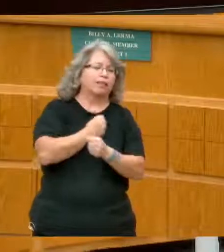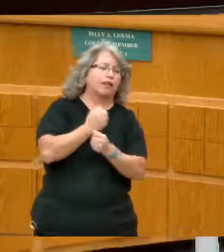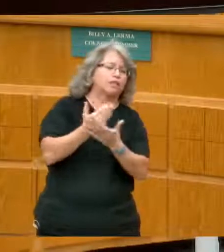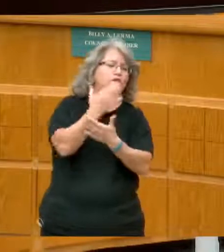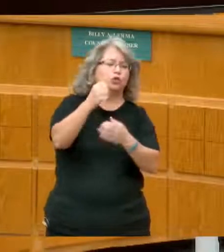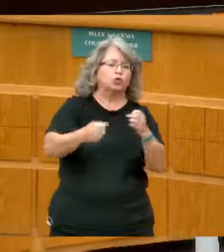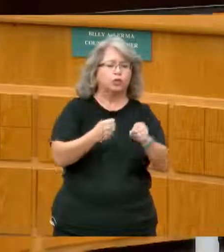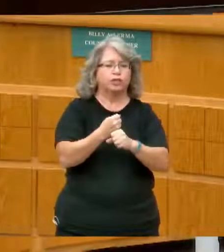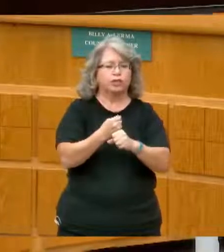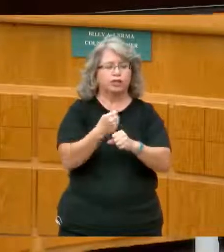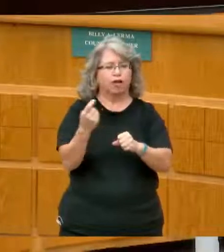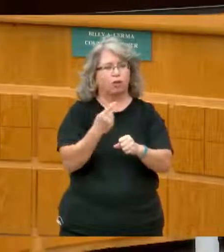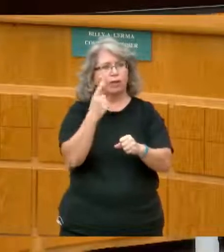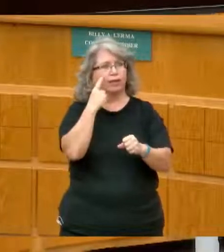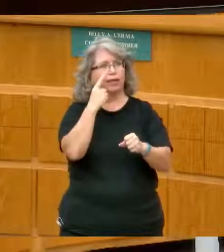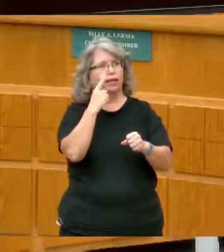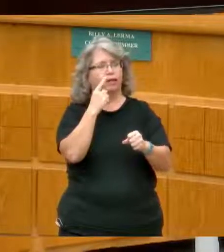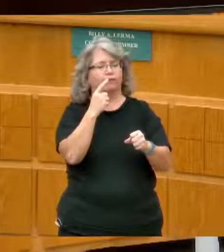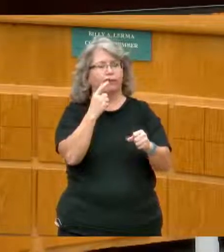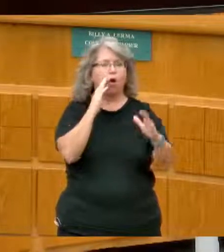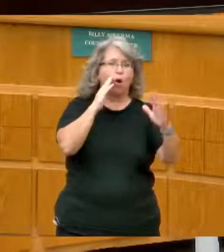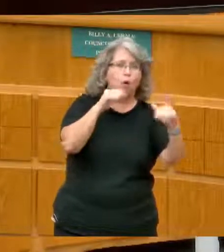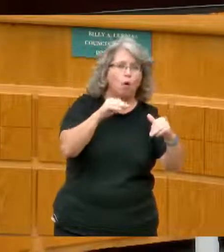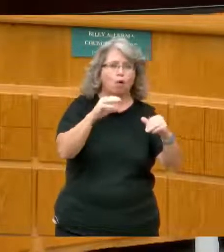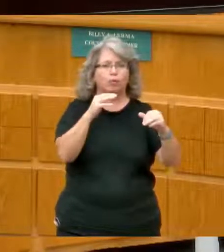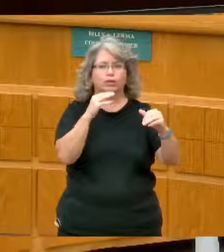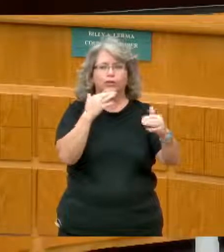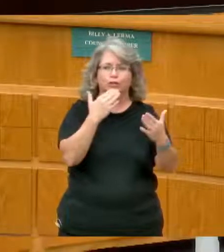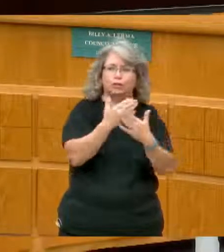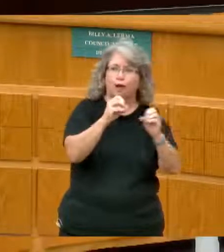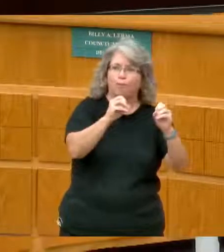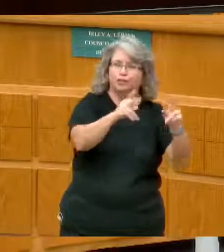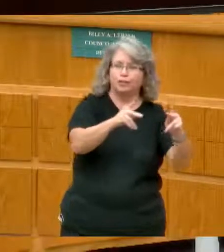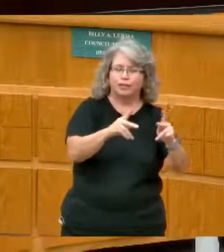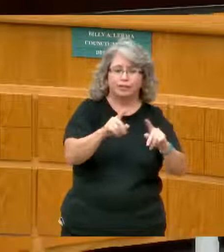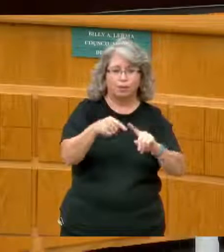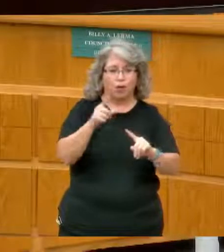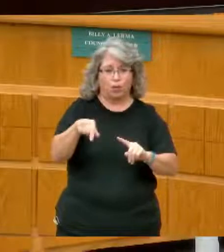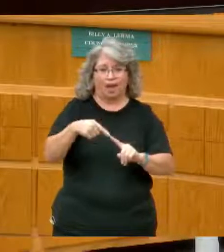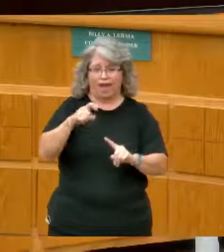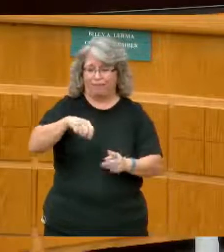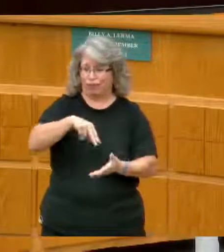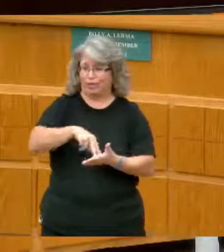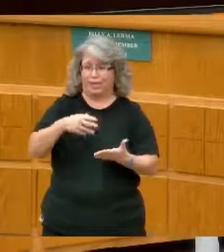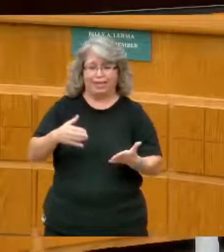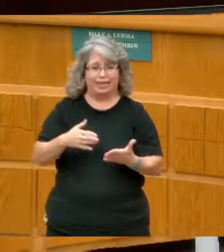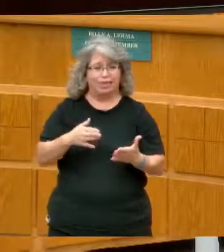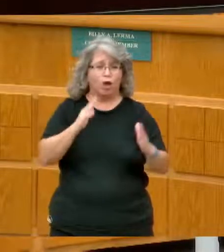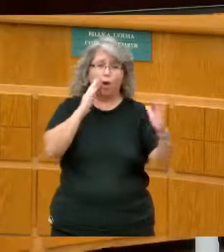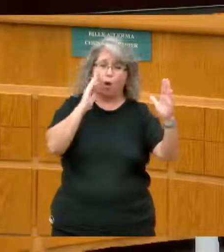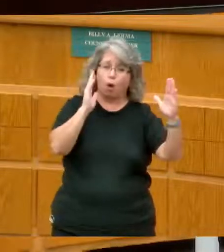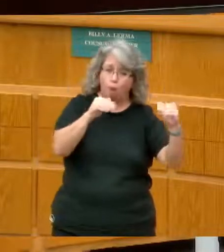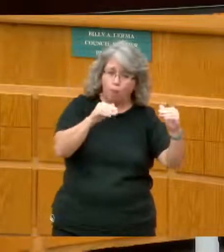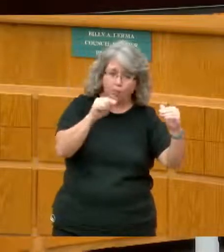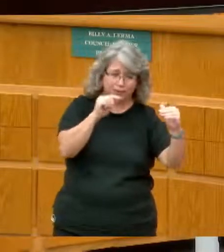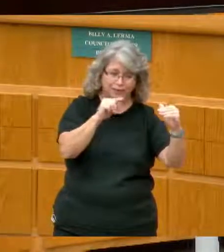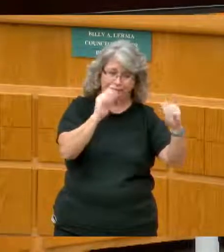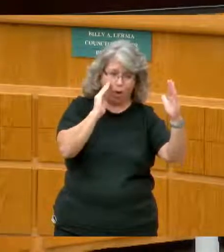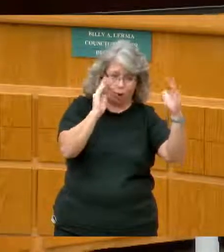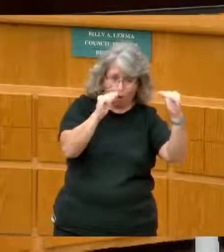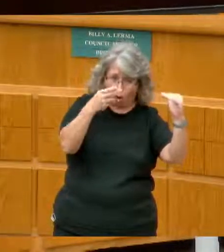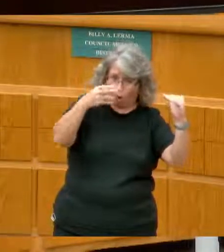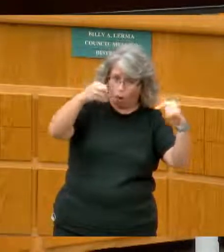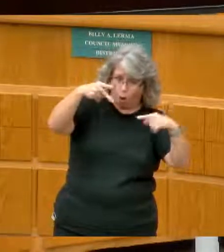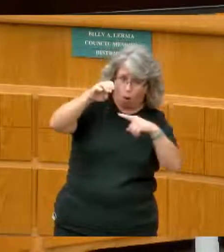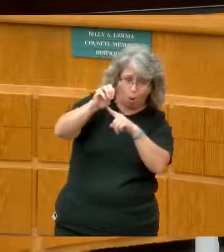opportunity. But when I'm at this podium, I always say the same thing. Hope is not a strategy. Use the tools we